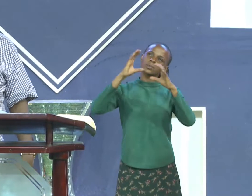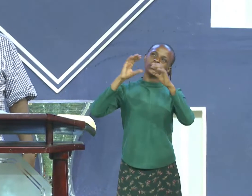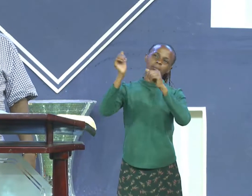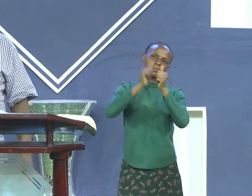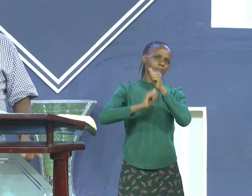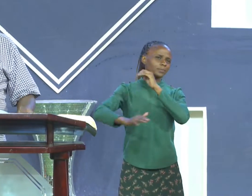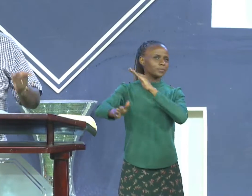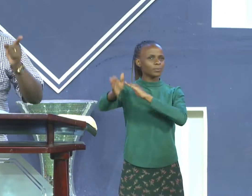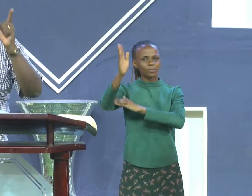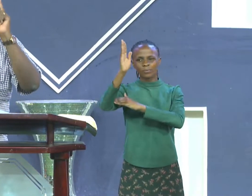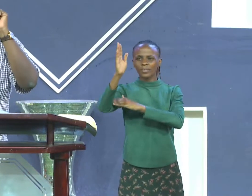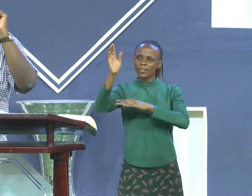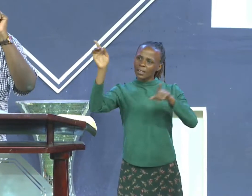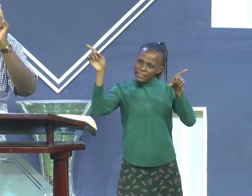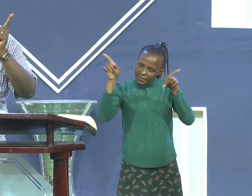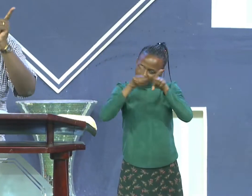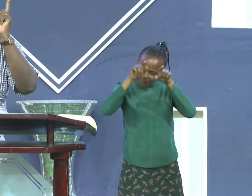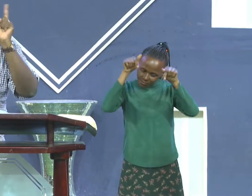hearts to speak with the Lord.